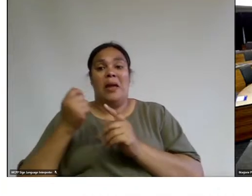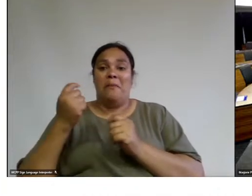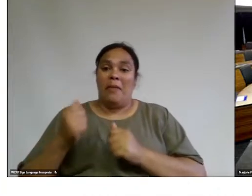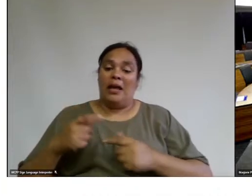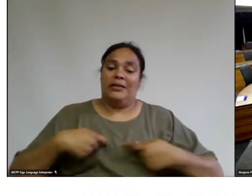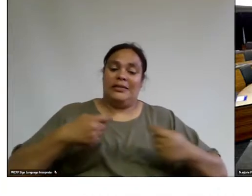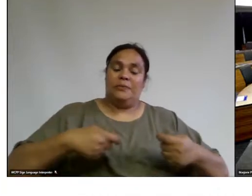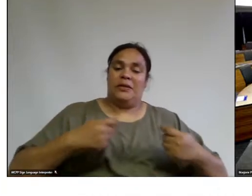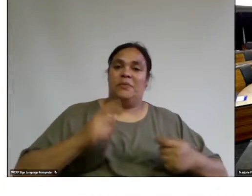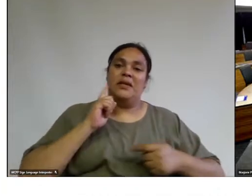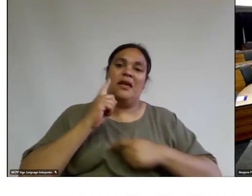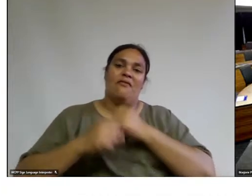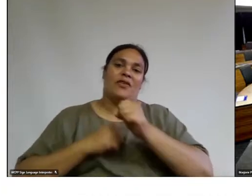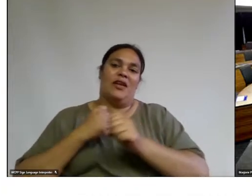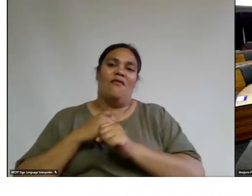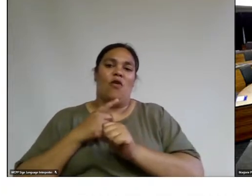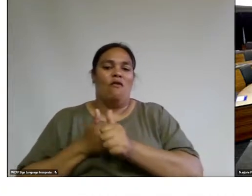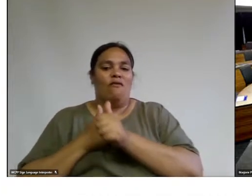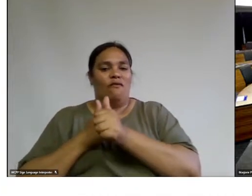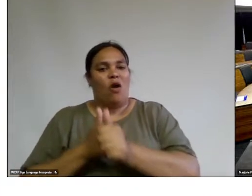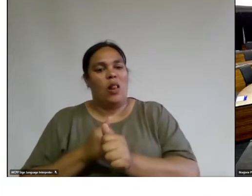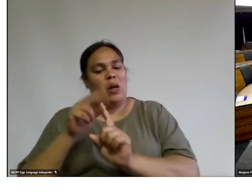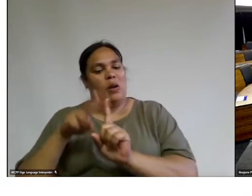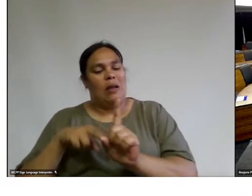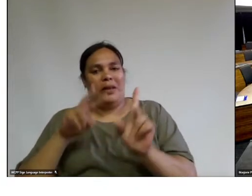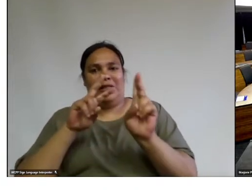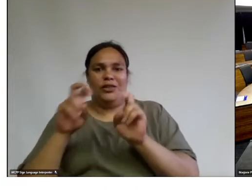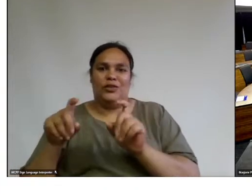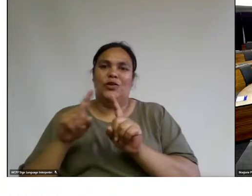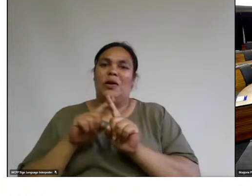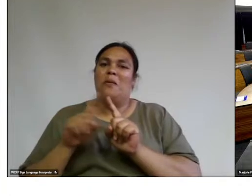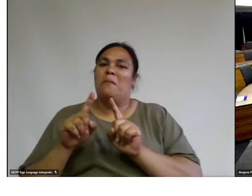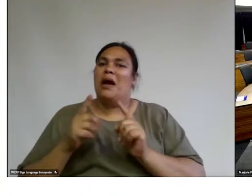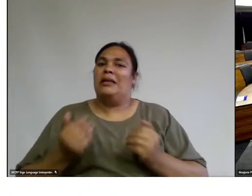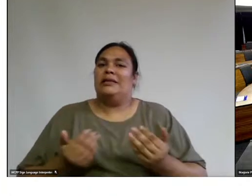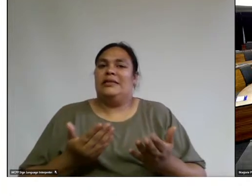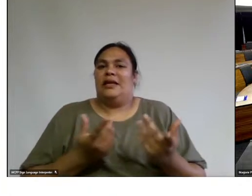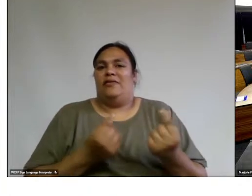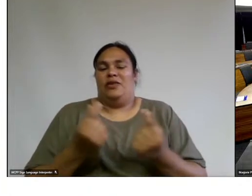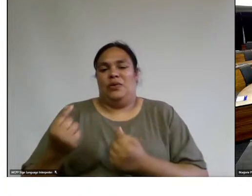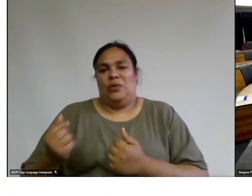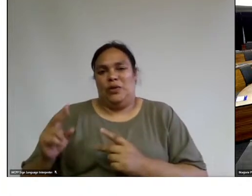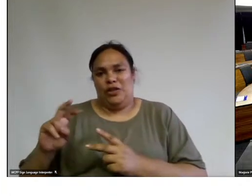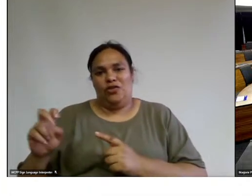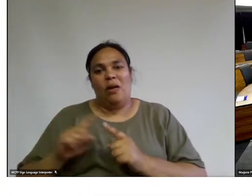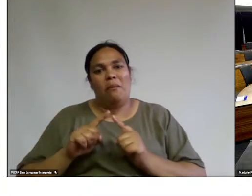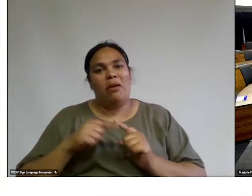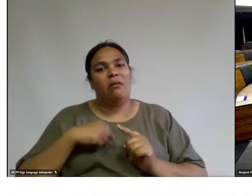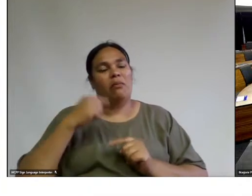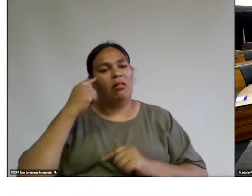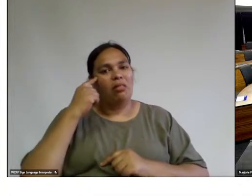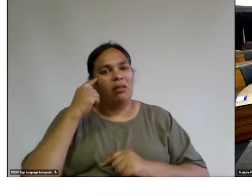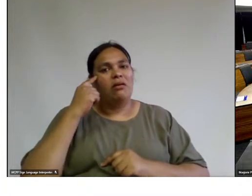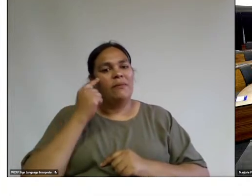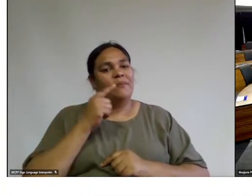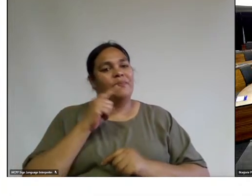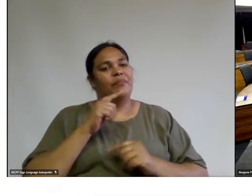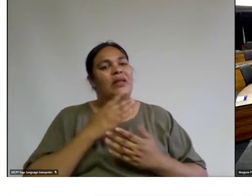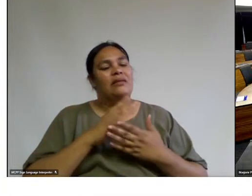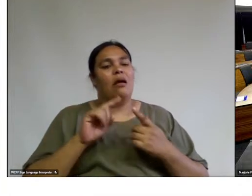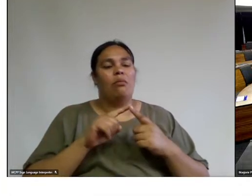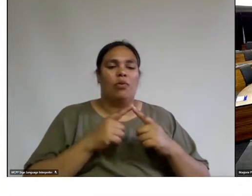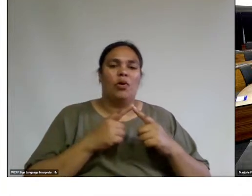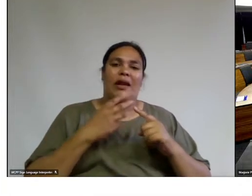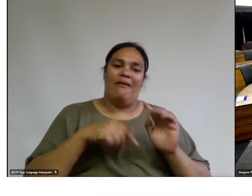spent every year on compliance issues rather than on service delivery issues. And I think it does at some point have